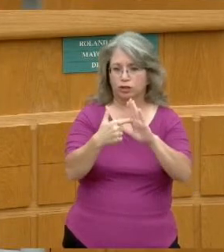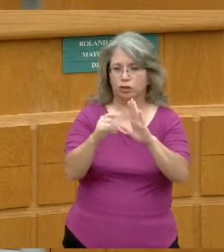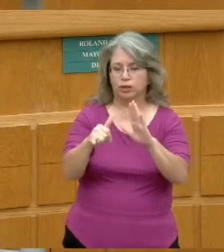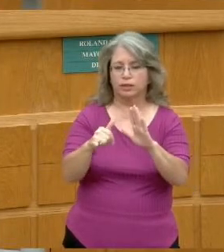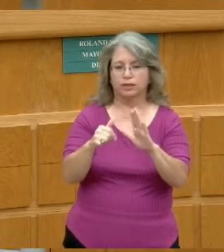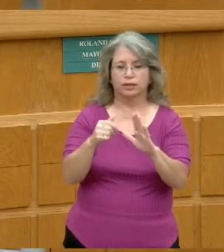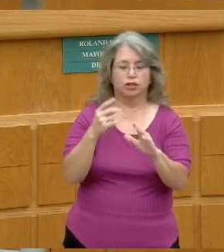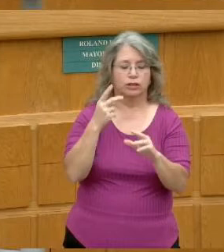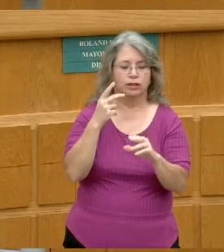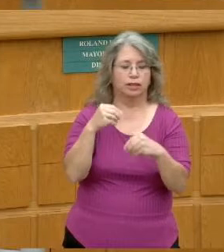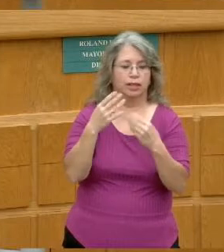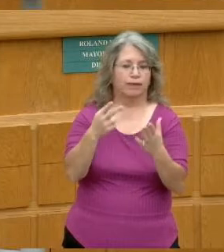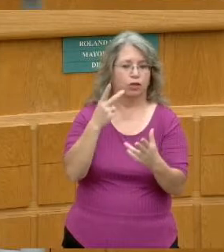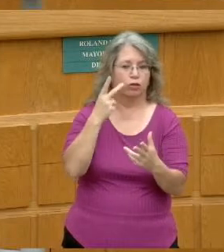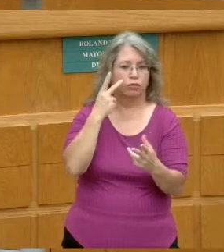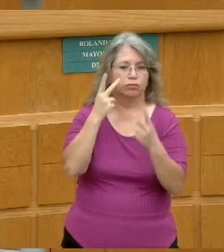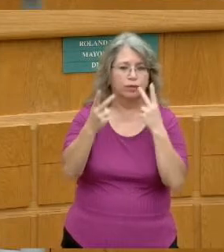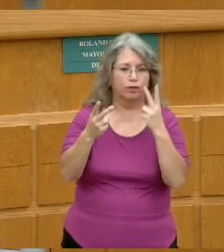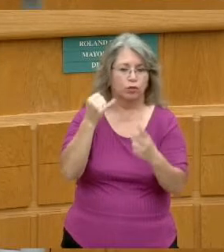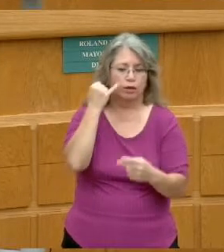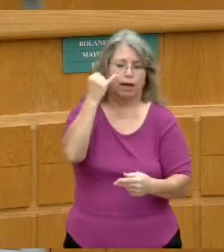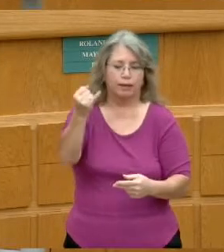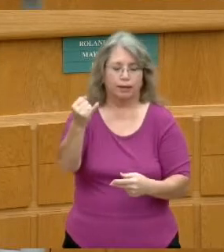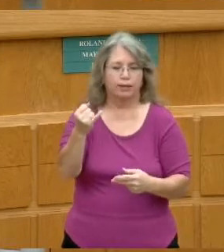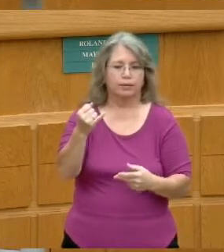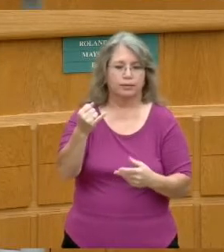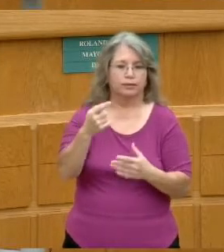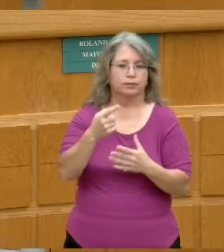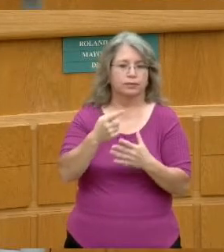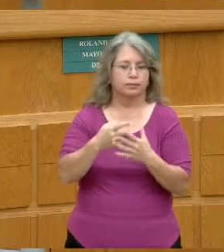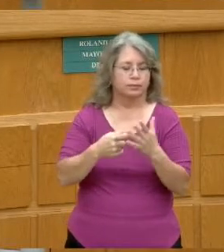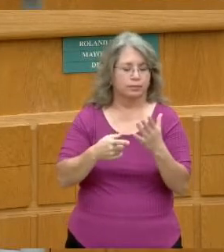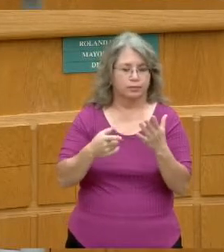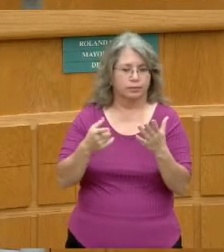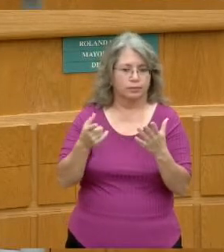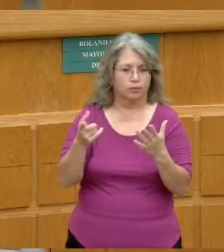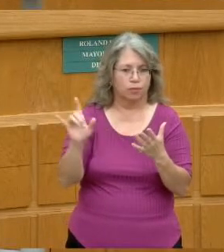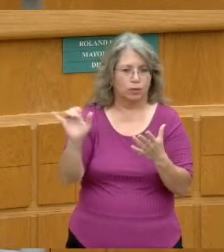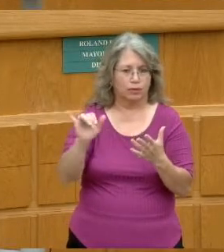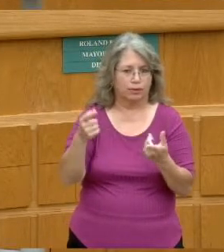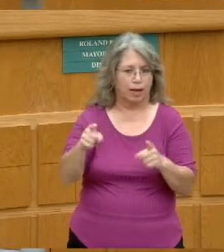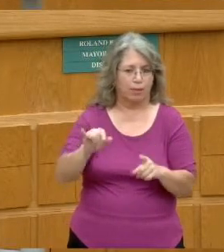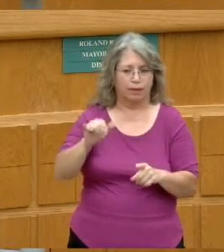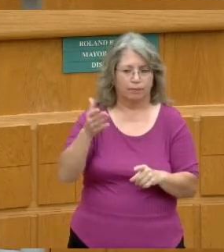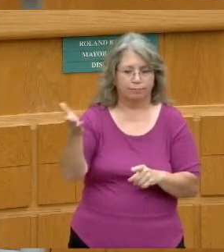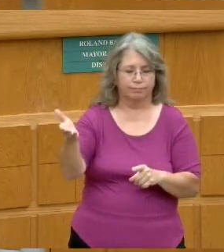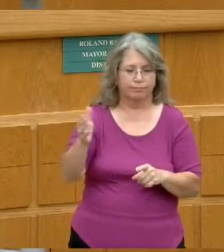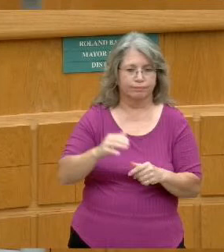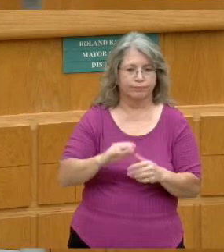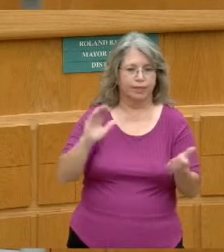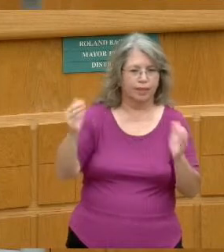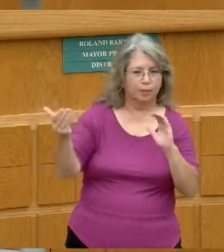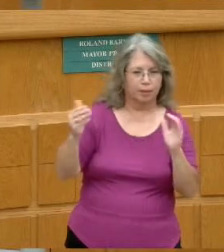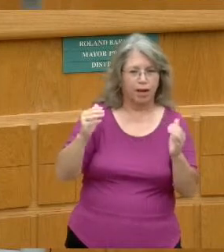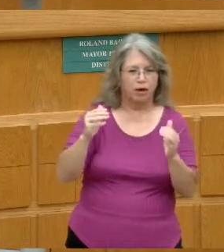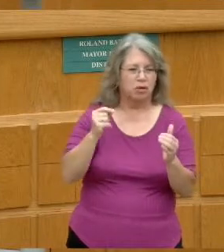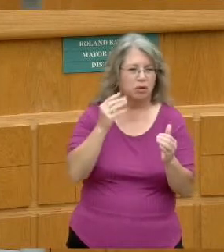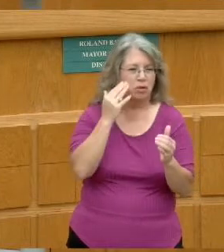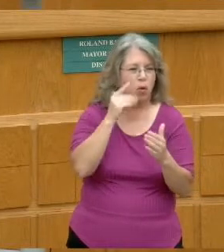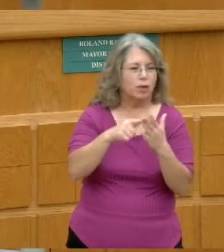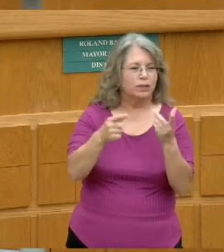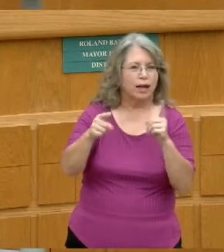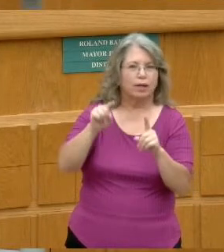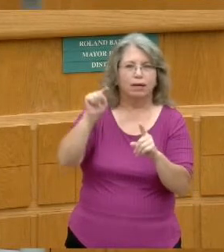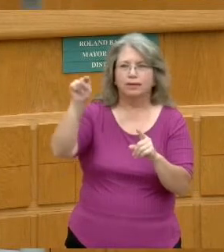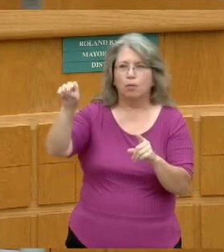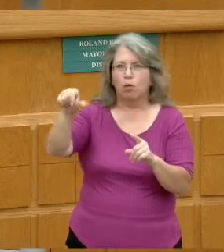that we like to go, and our friends from San Antonio come here and visit us too. So we can compare and know what's happening somewhere else besides the